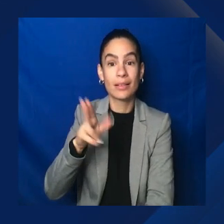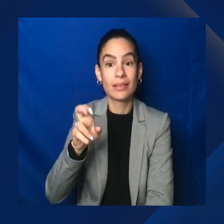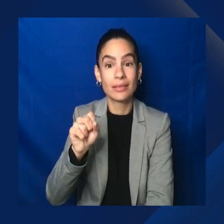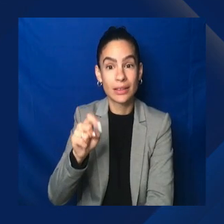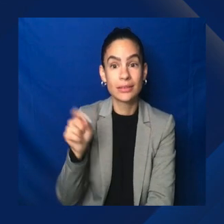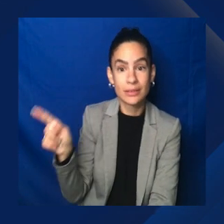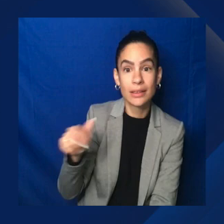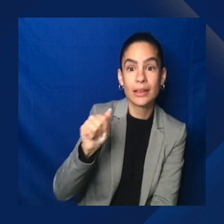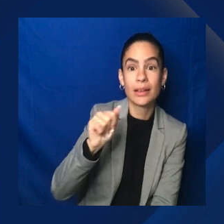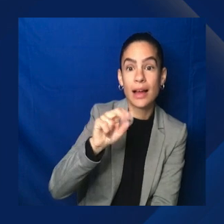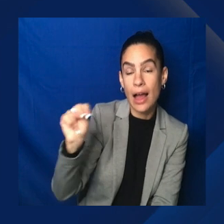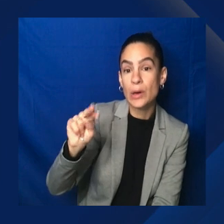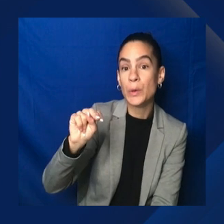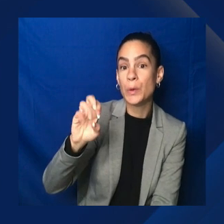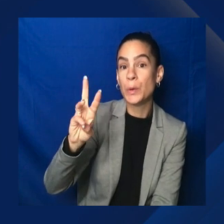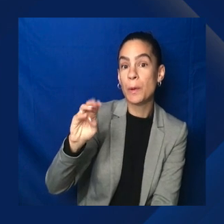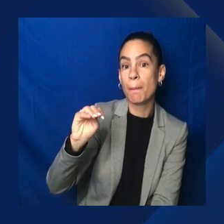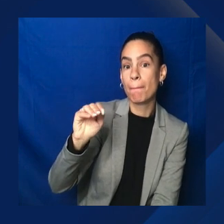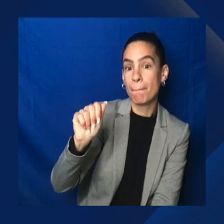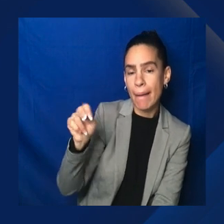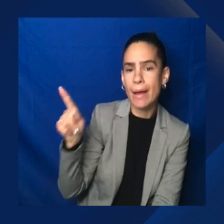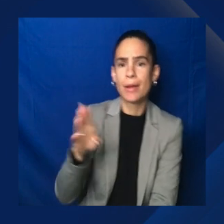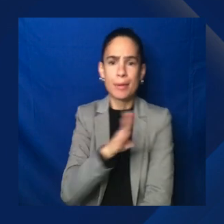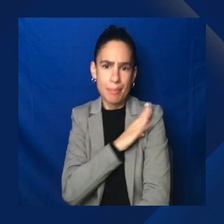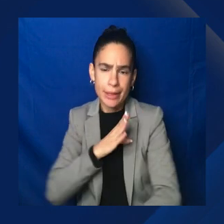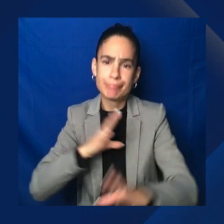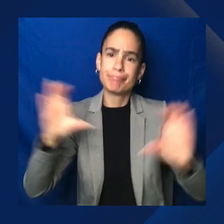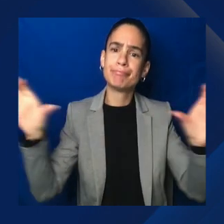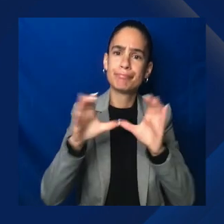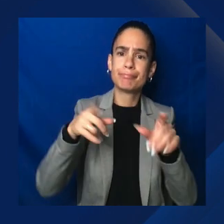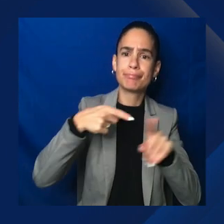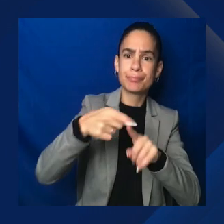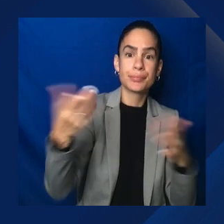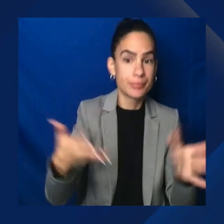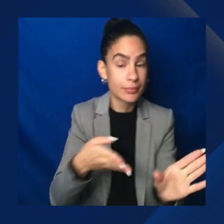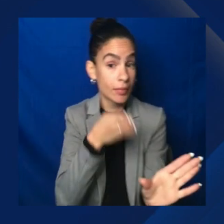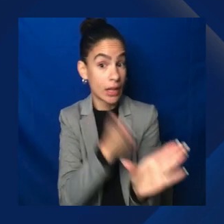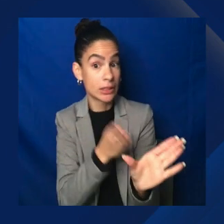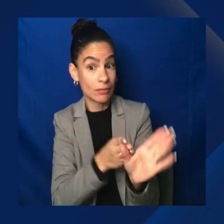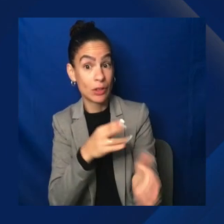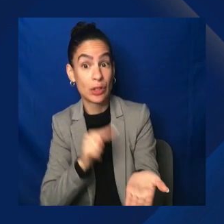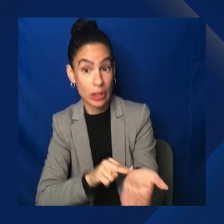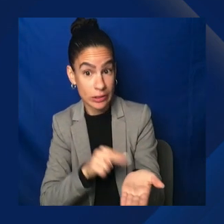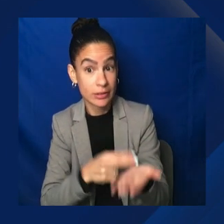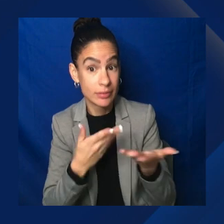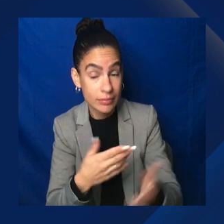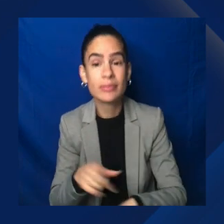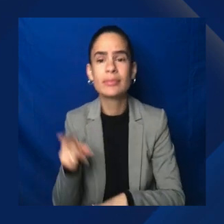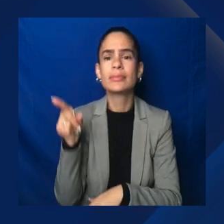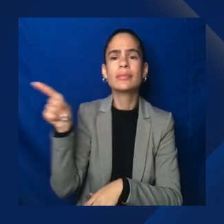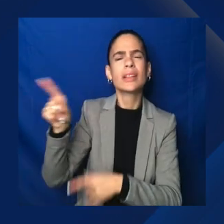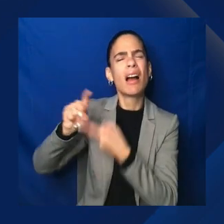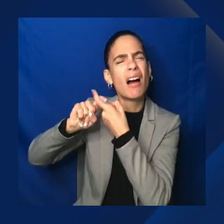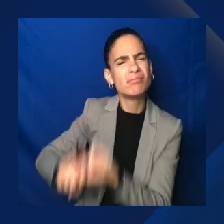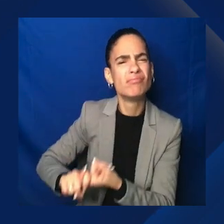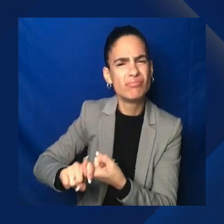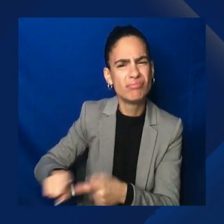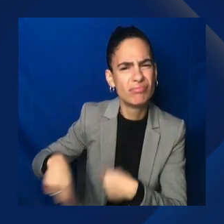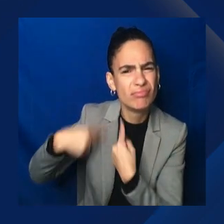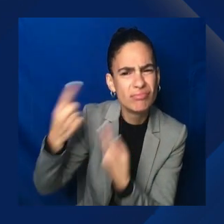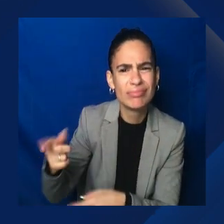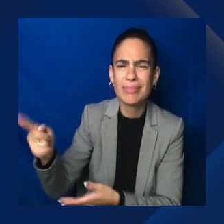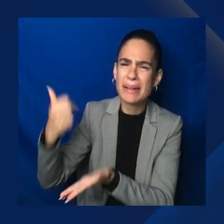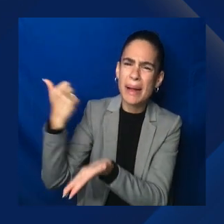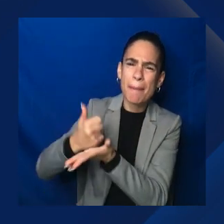in psychiatric nursing and a very good friend. Dr. Newman has practiced therapy in the community for over